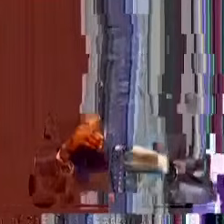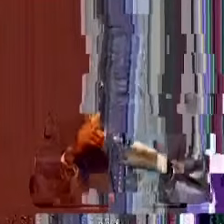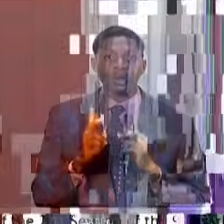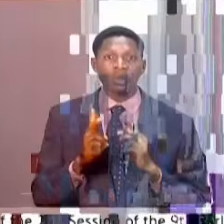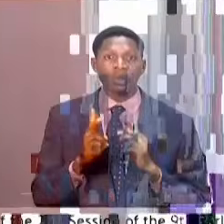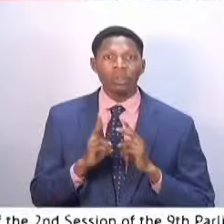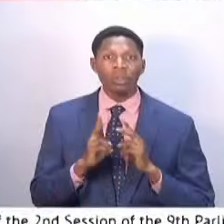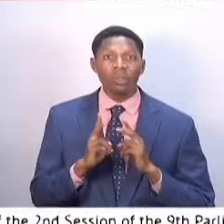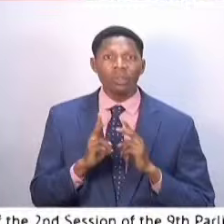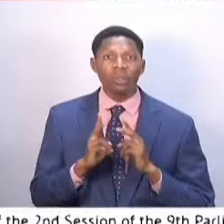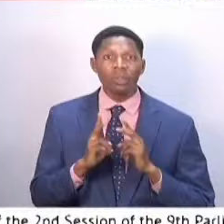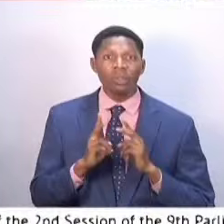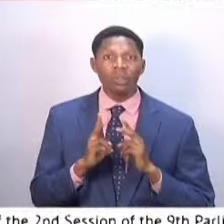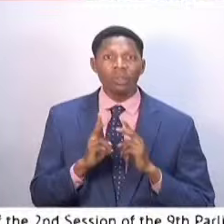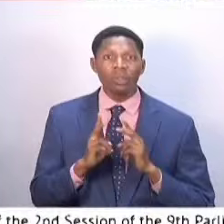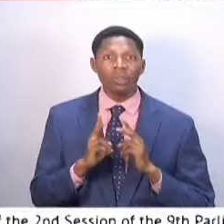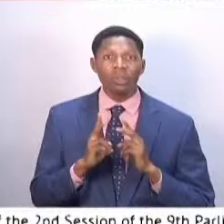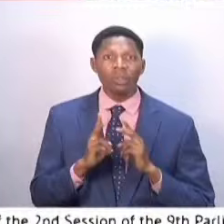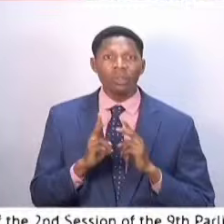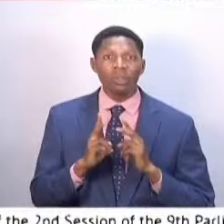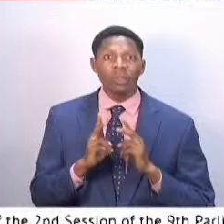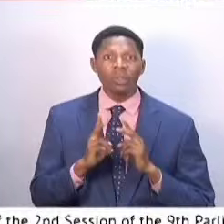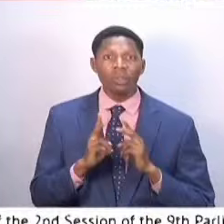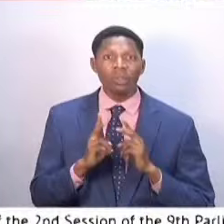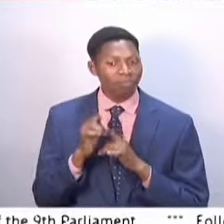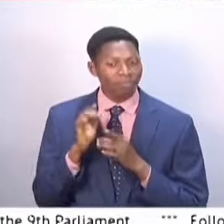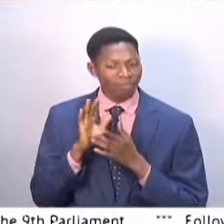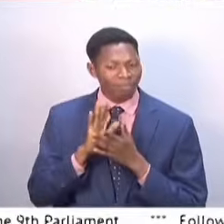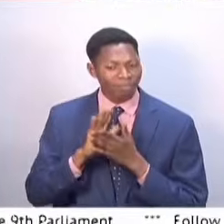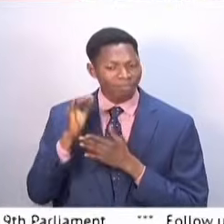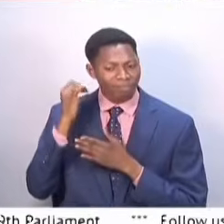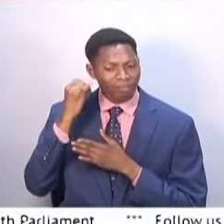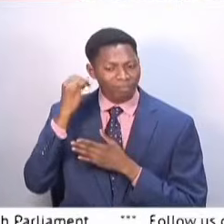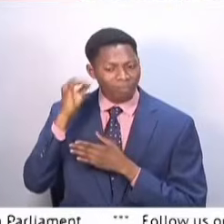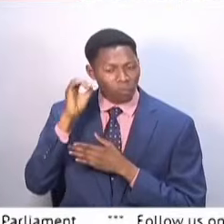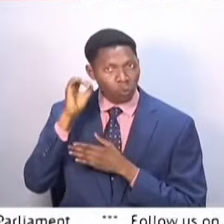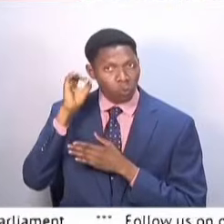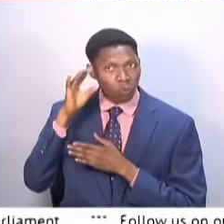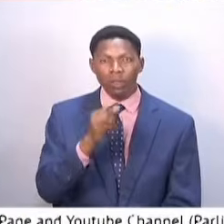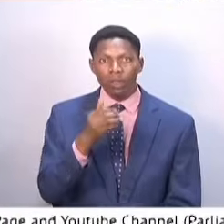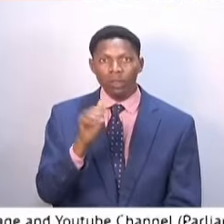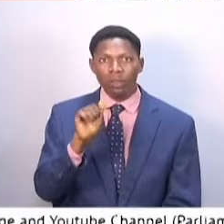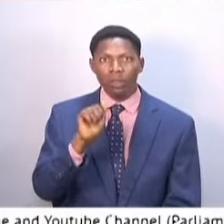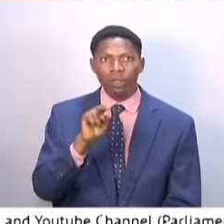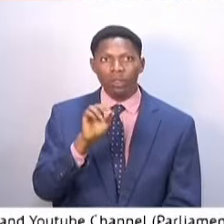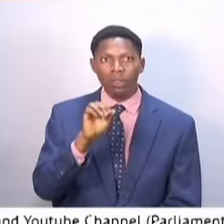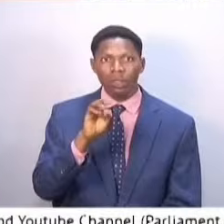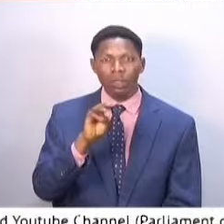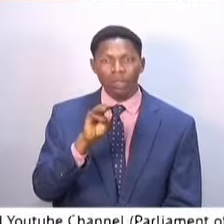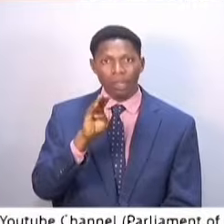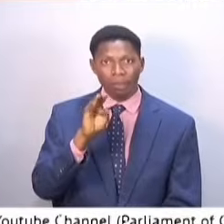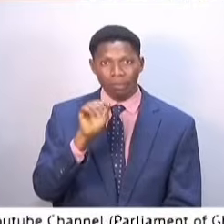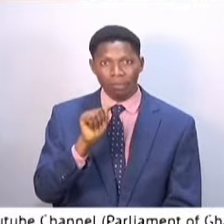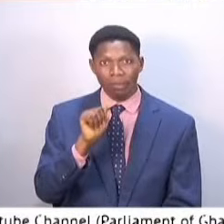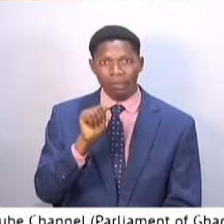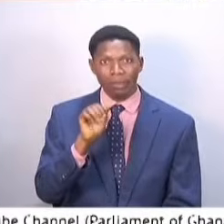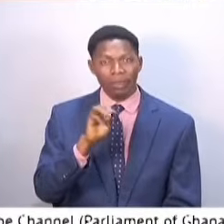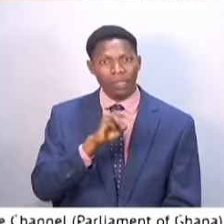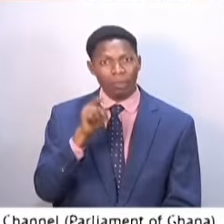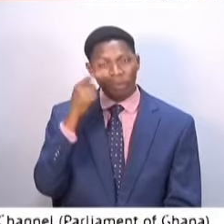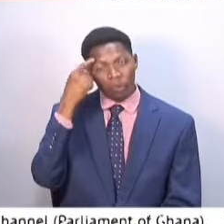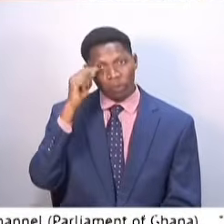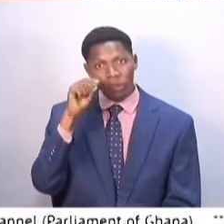very important and insightful statements made by the MP for